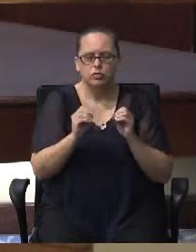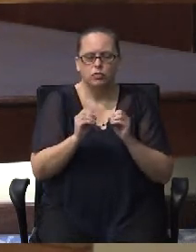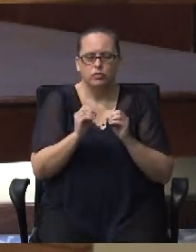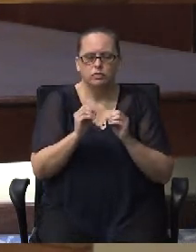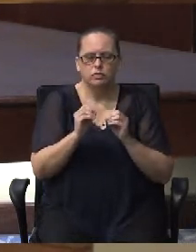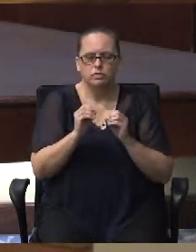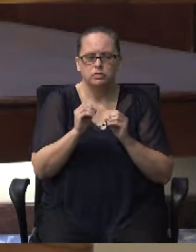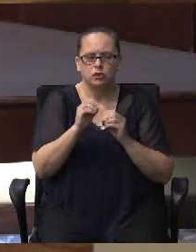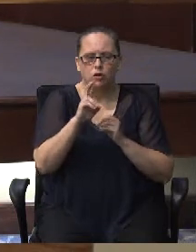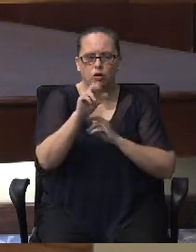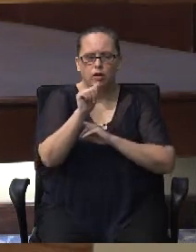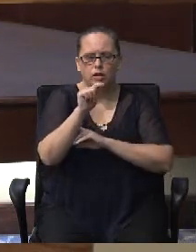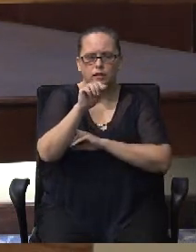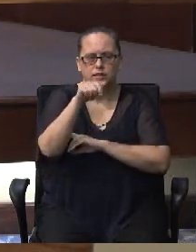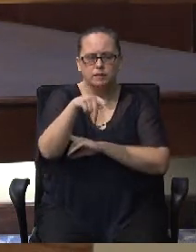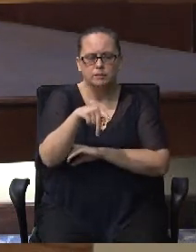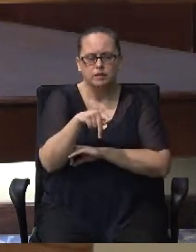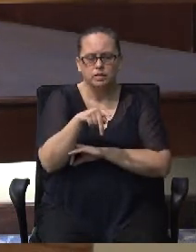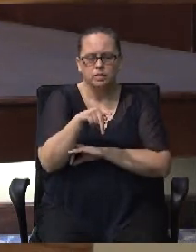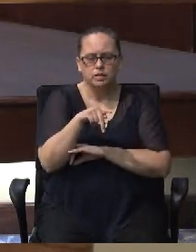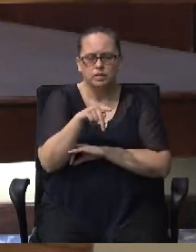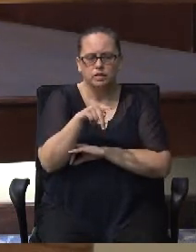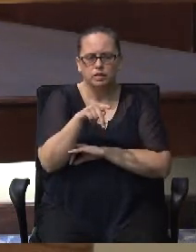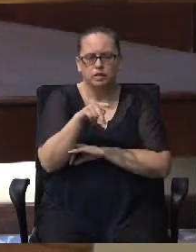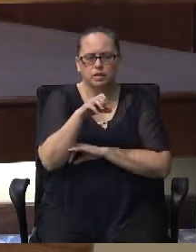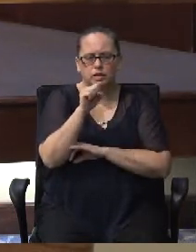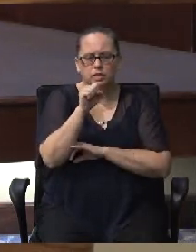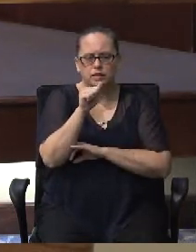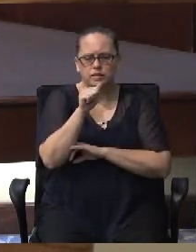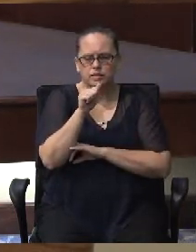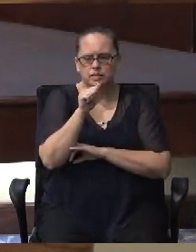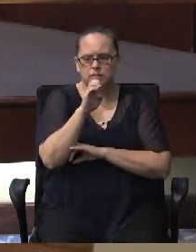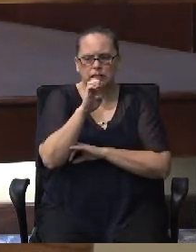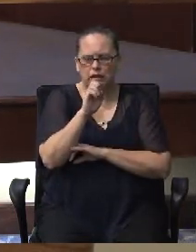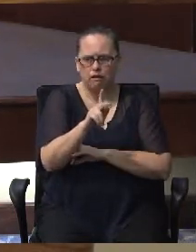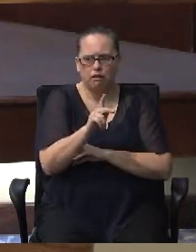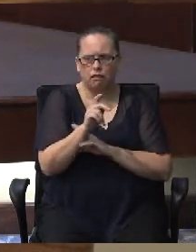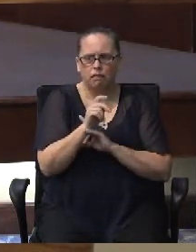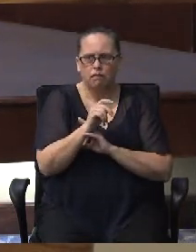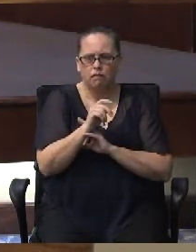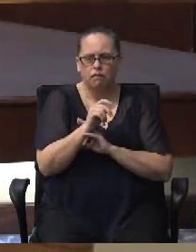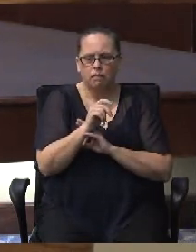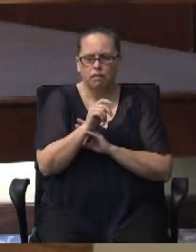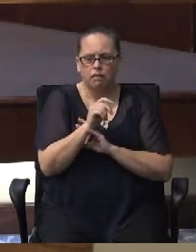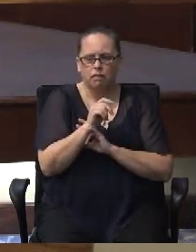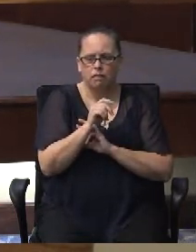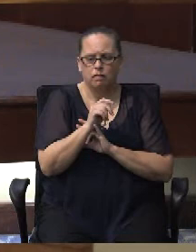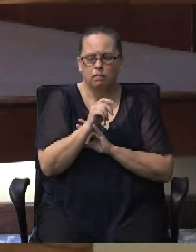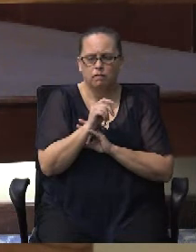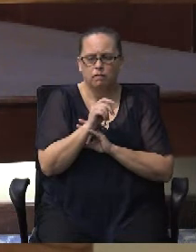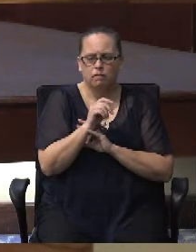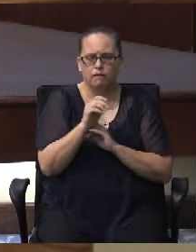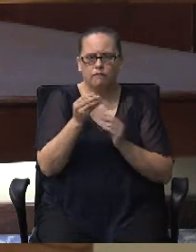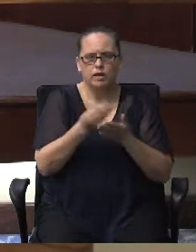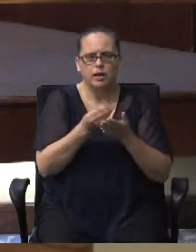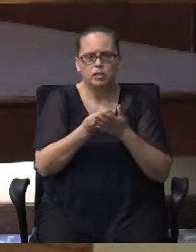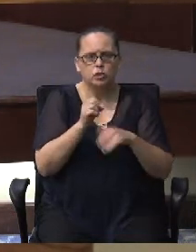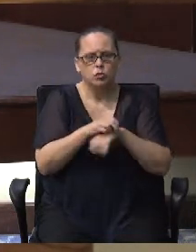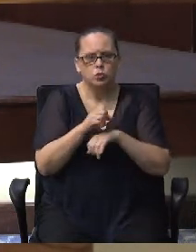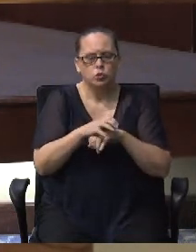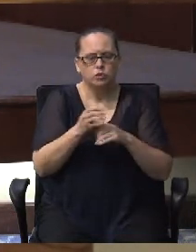and RATP Development USA, Inc., authorized business grants, professional auditing, financial consulting